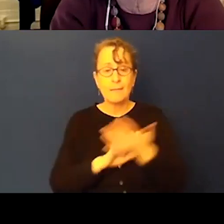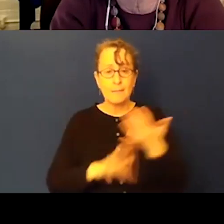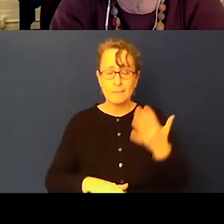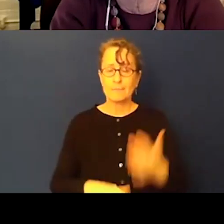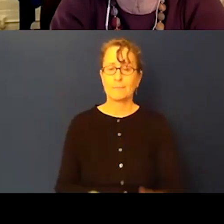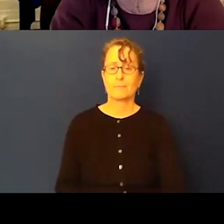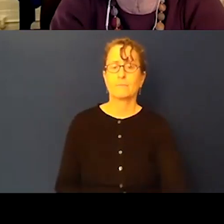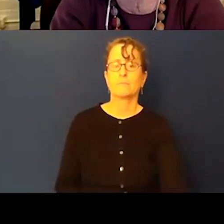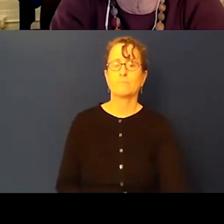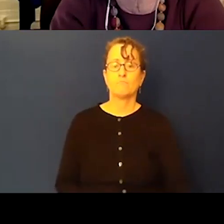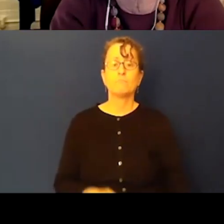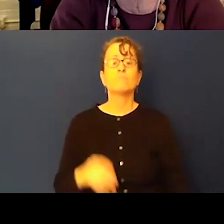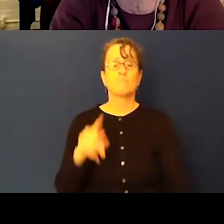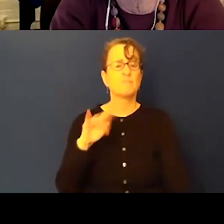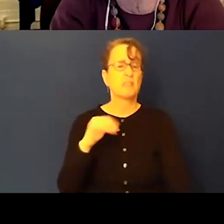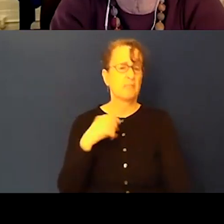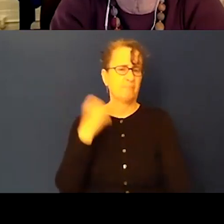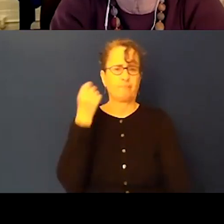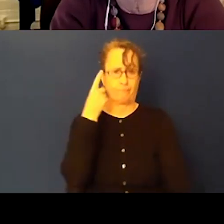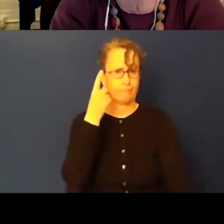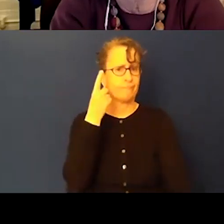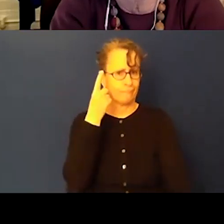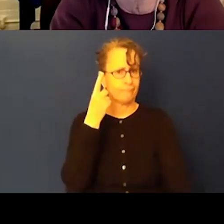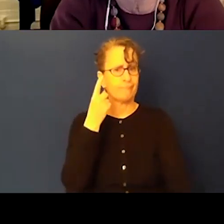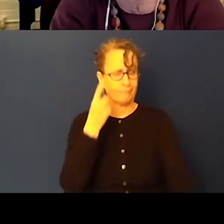Okay, I can see that point.